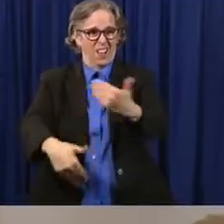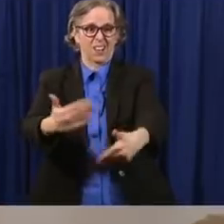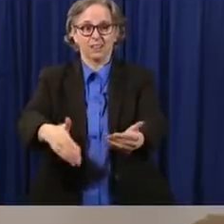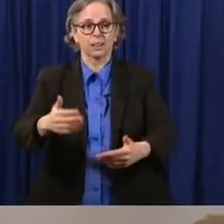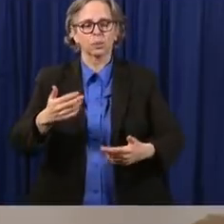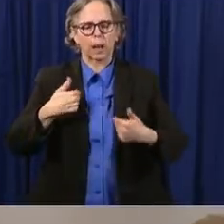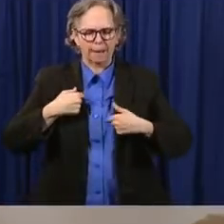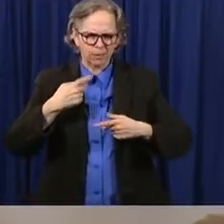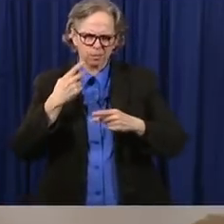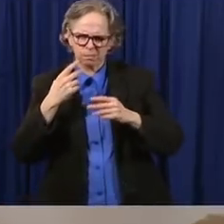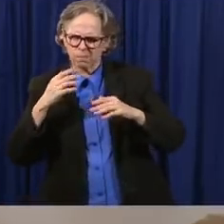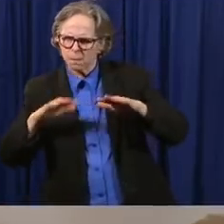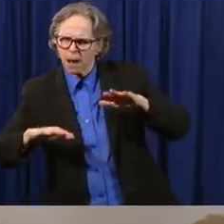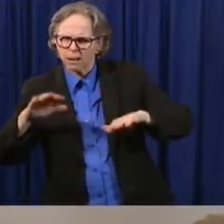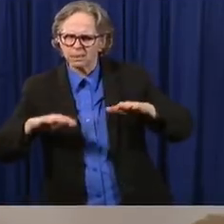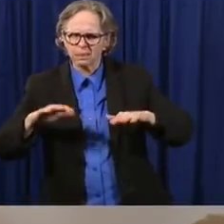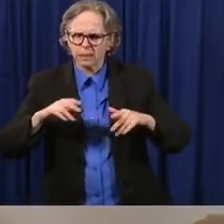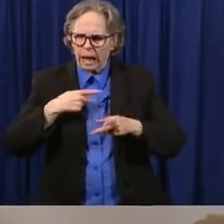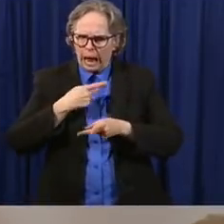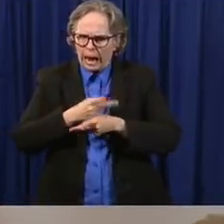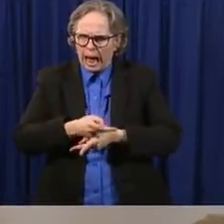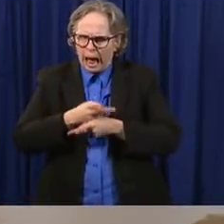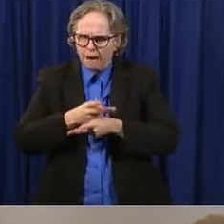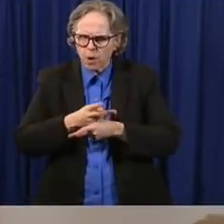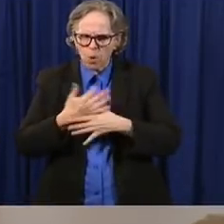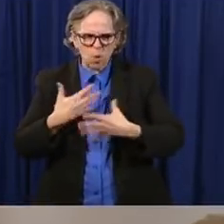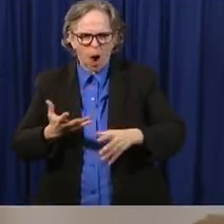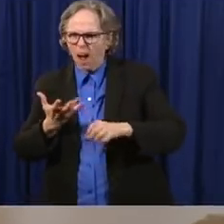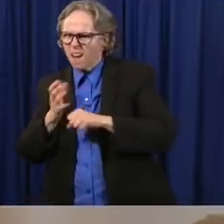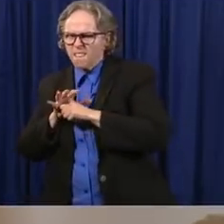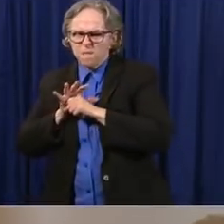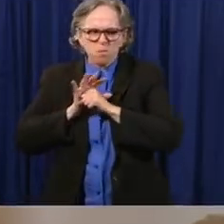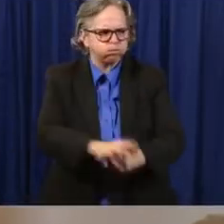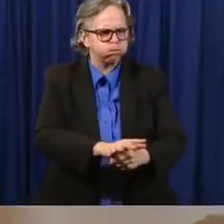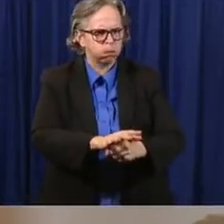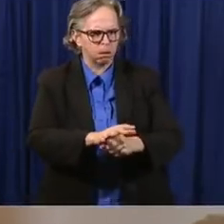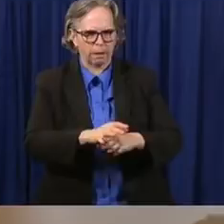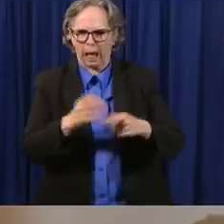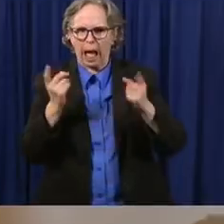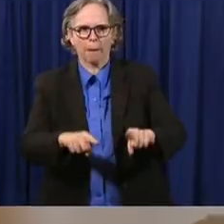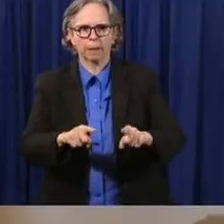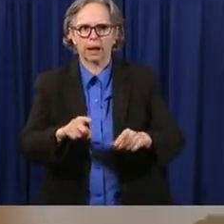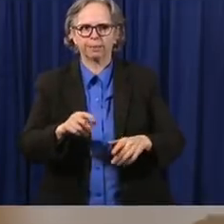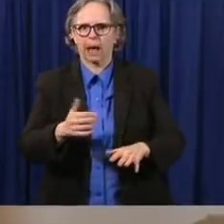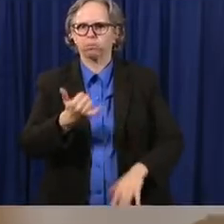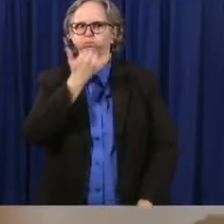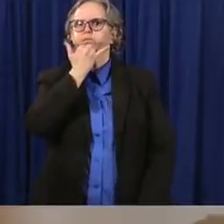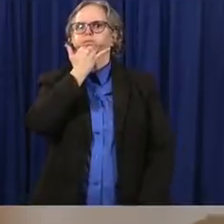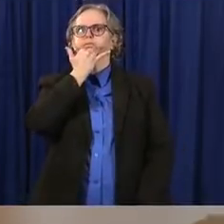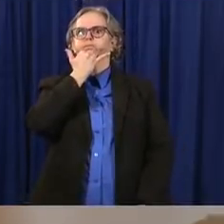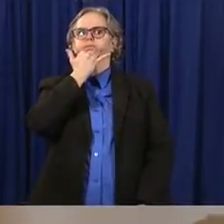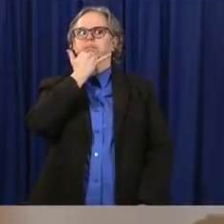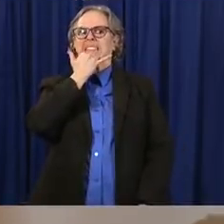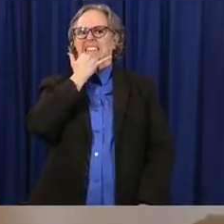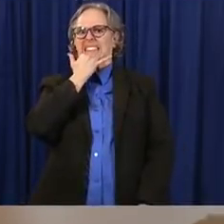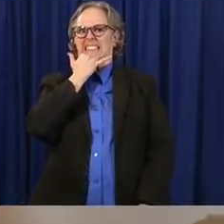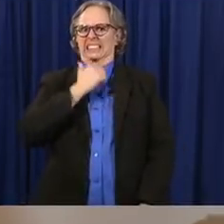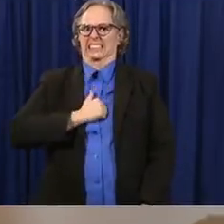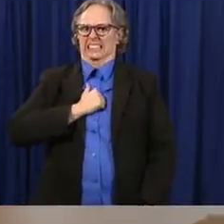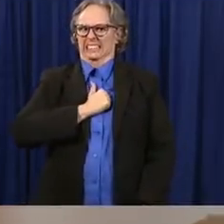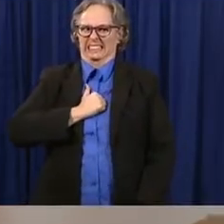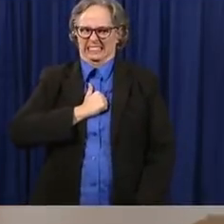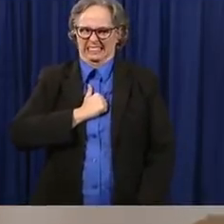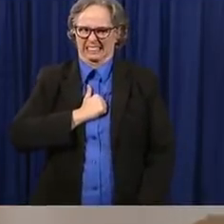be careful. We don't want to shove things through too quickly, but we're in a hurry because we got lives at stake. Yeah, thank